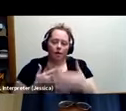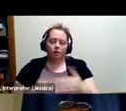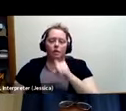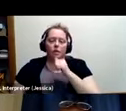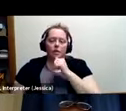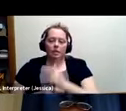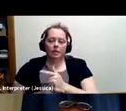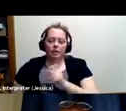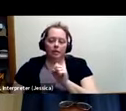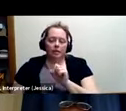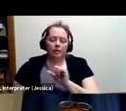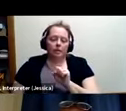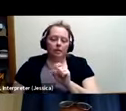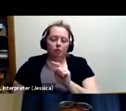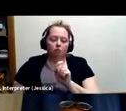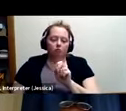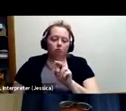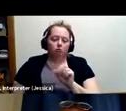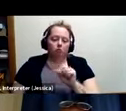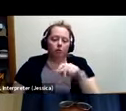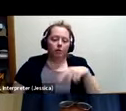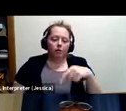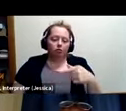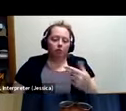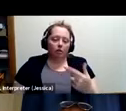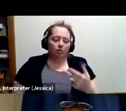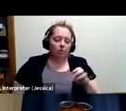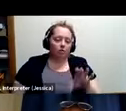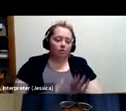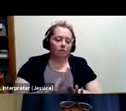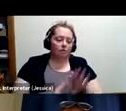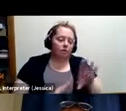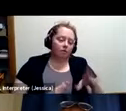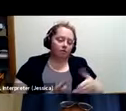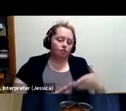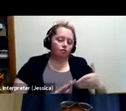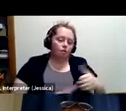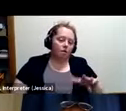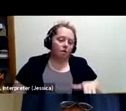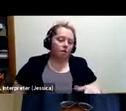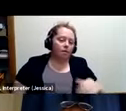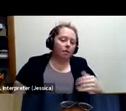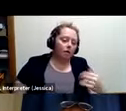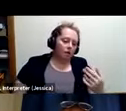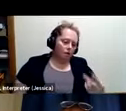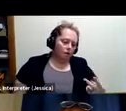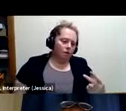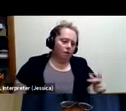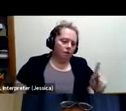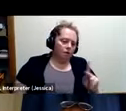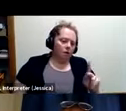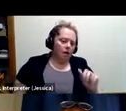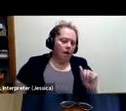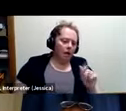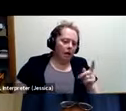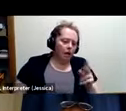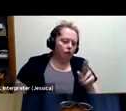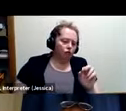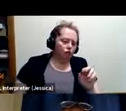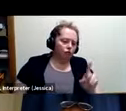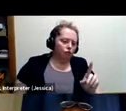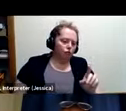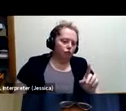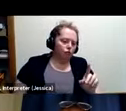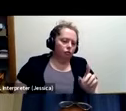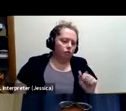ran by Sisters Vice Chair Mateo Aiden James Neville and Andrew Medved, and they have been having